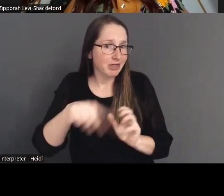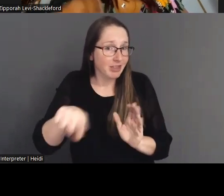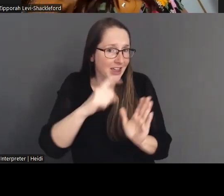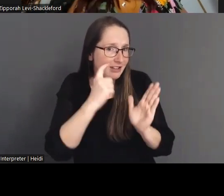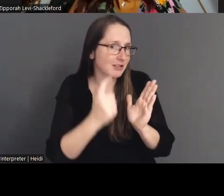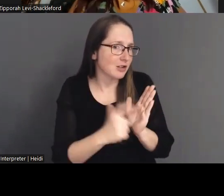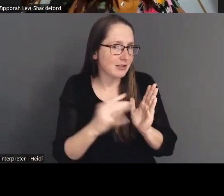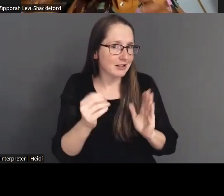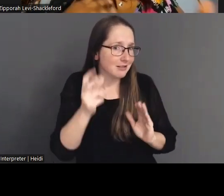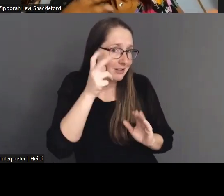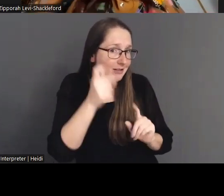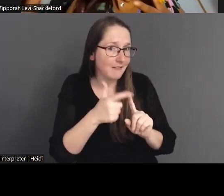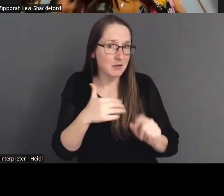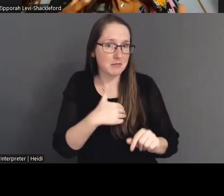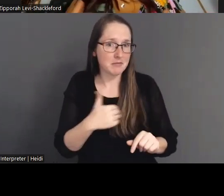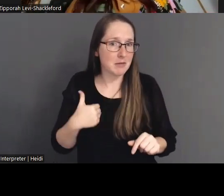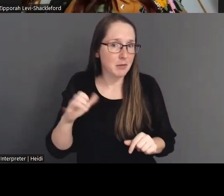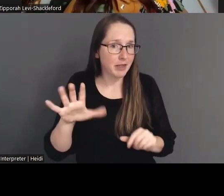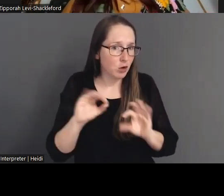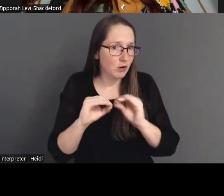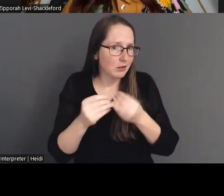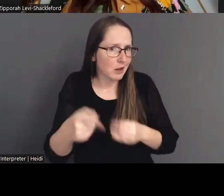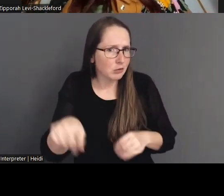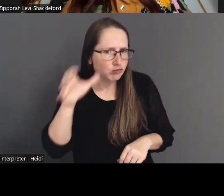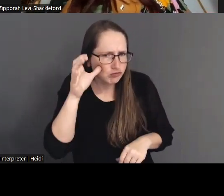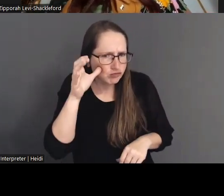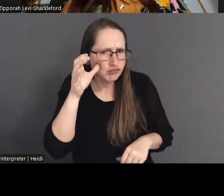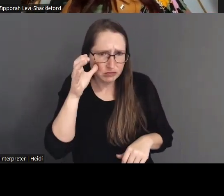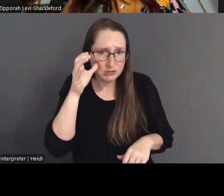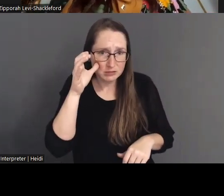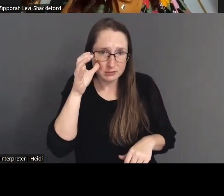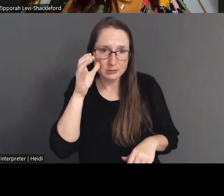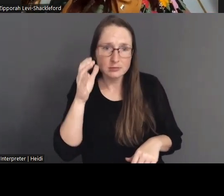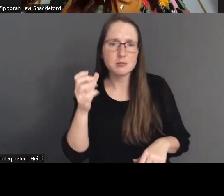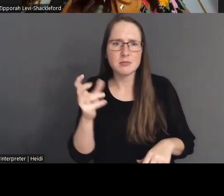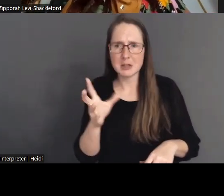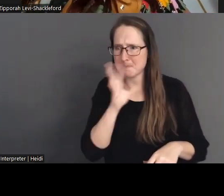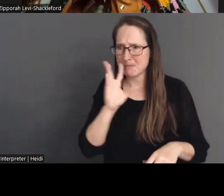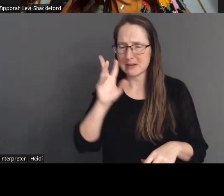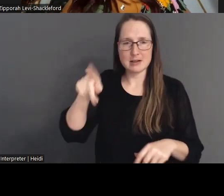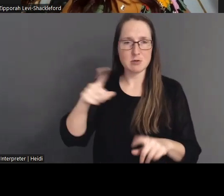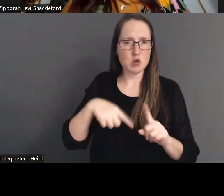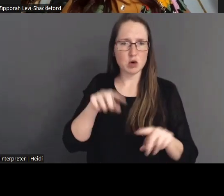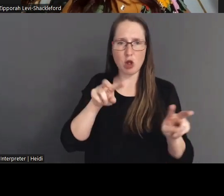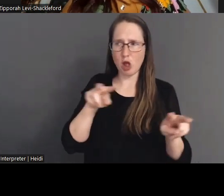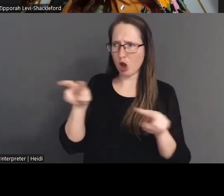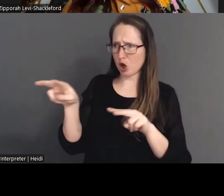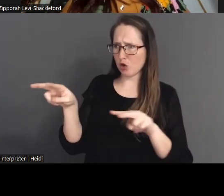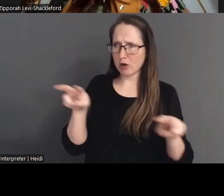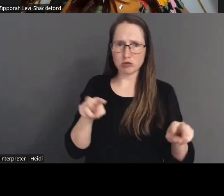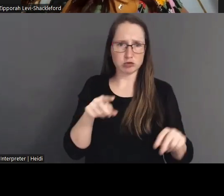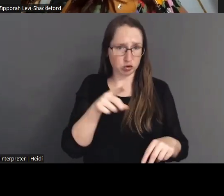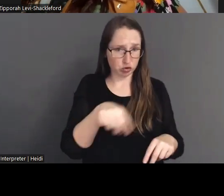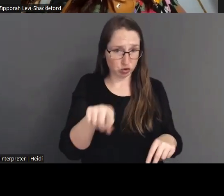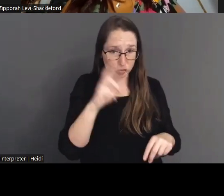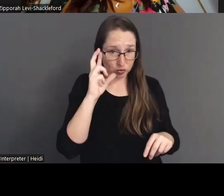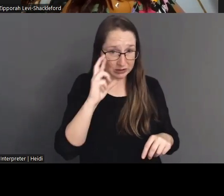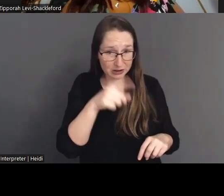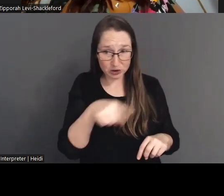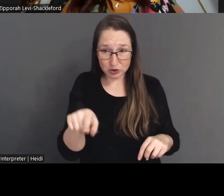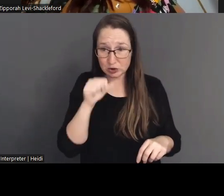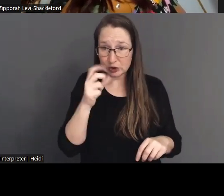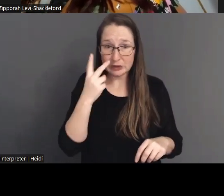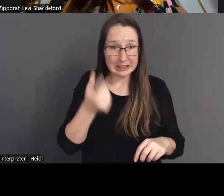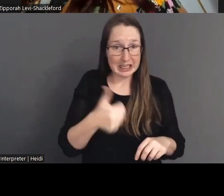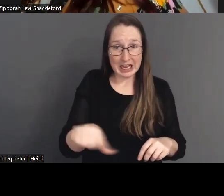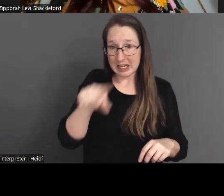and hearing from members of their organizations. Speak up when you look around and realize that you don't see any